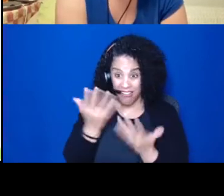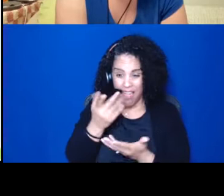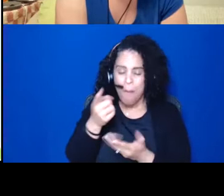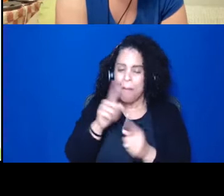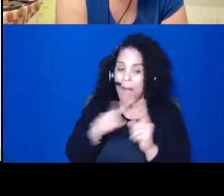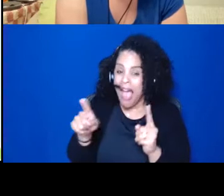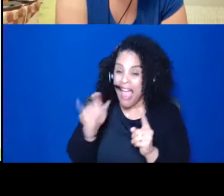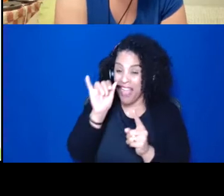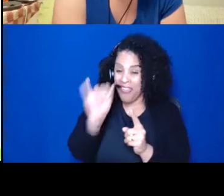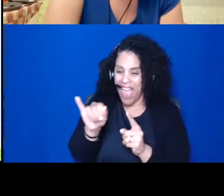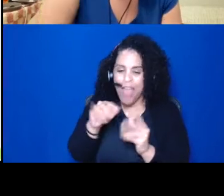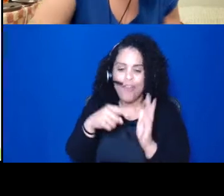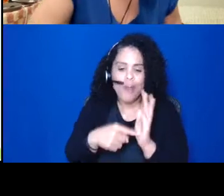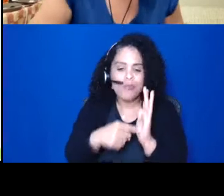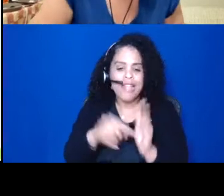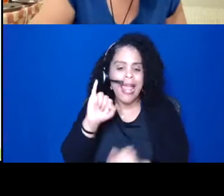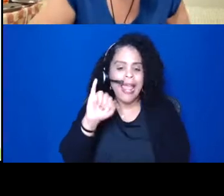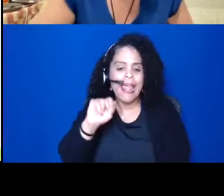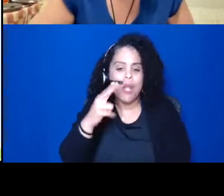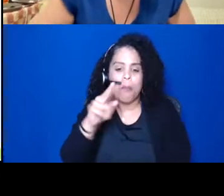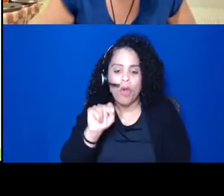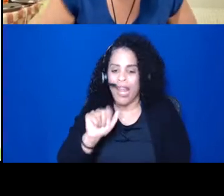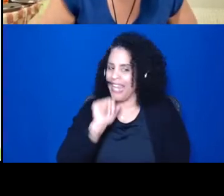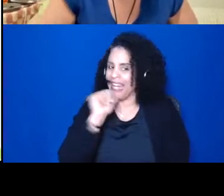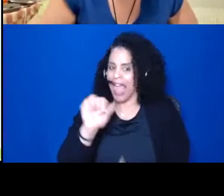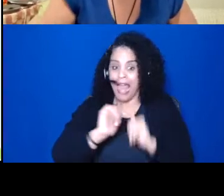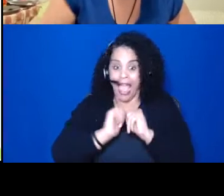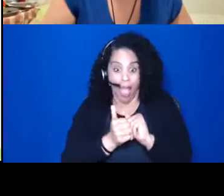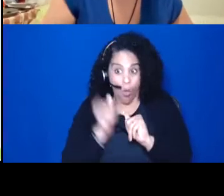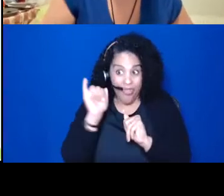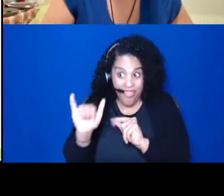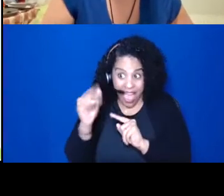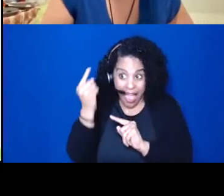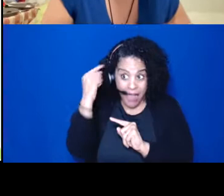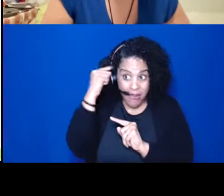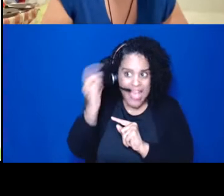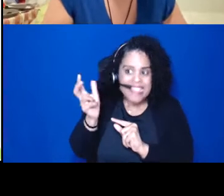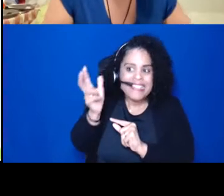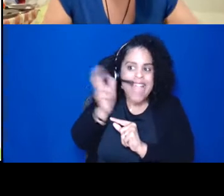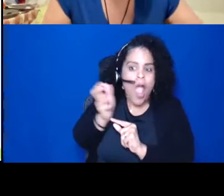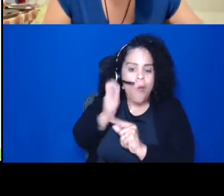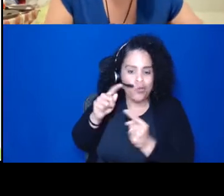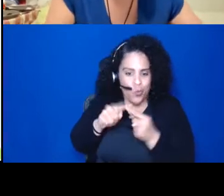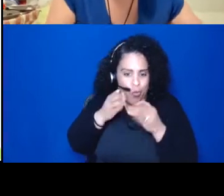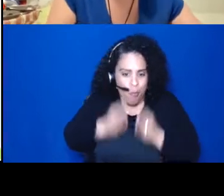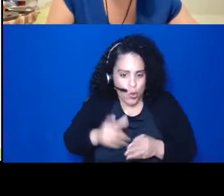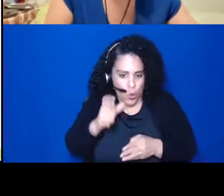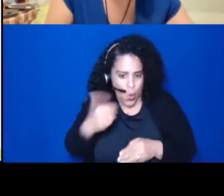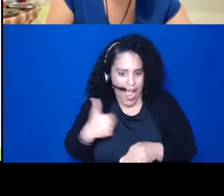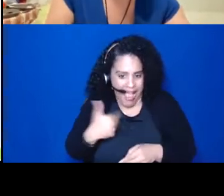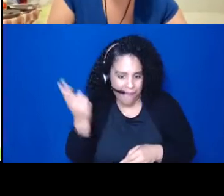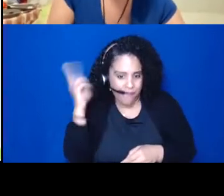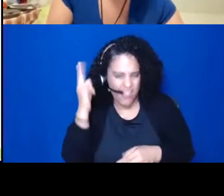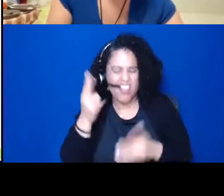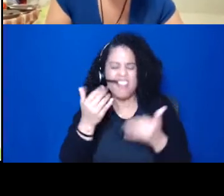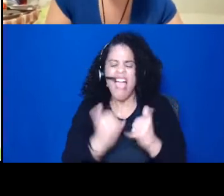the input, not how the implant sounds to the listener. So to talk a little bit more about that, to help you